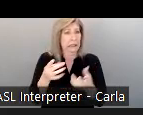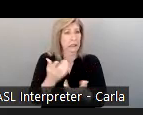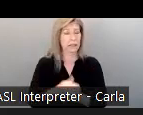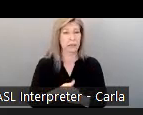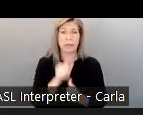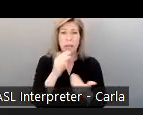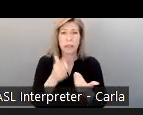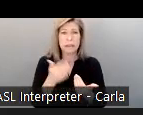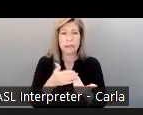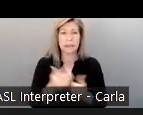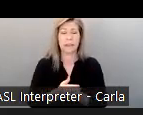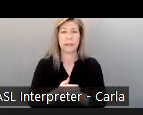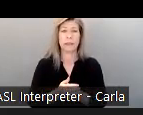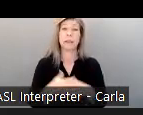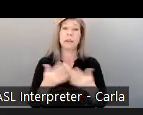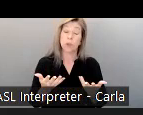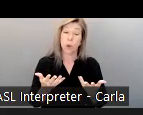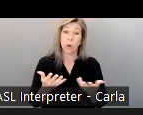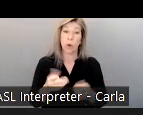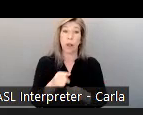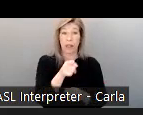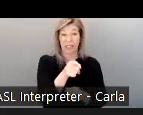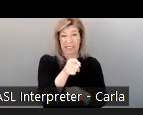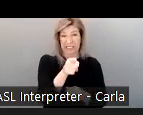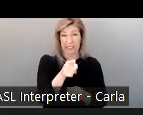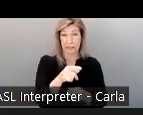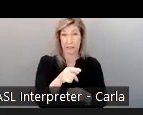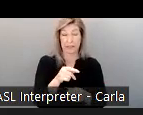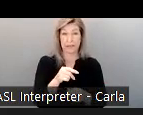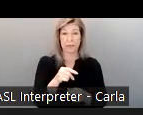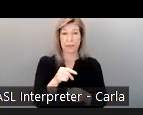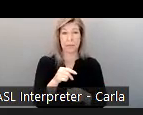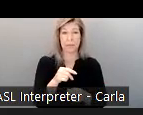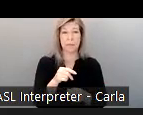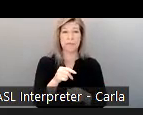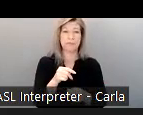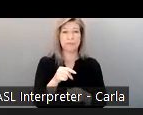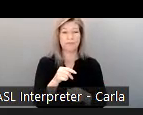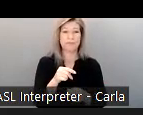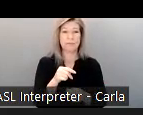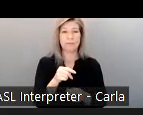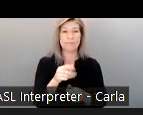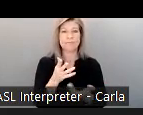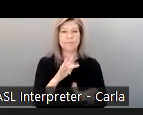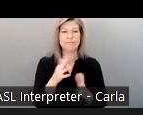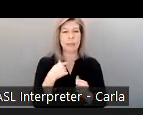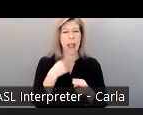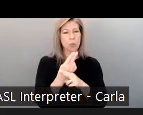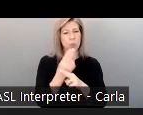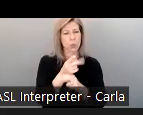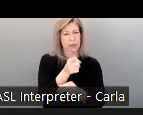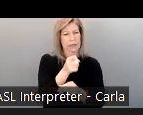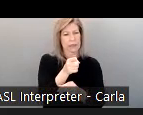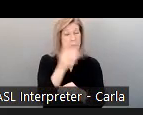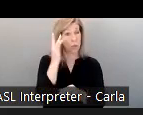So I brought this in because these are the same kind of symptoms that